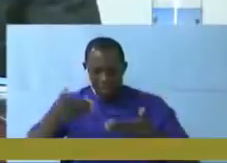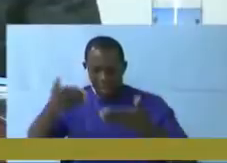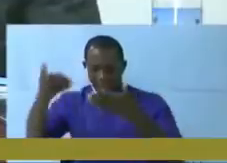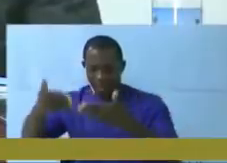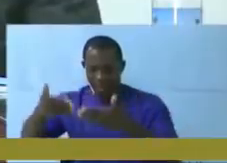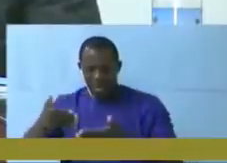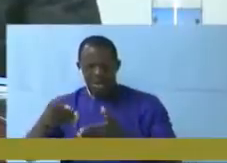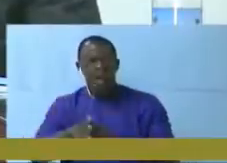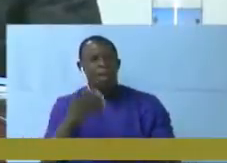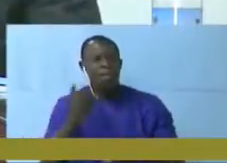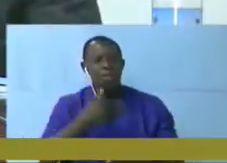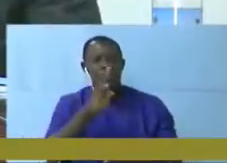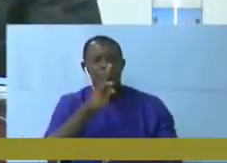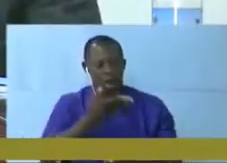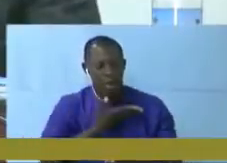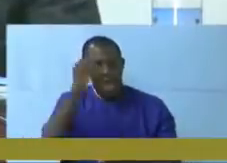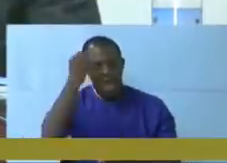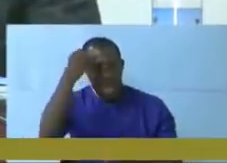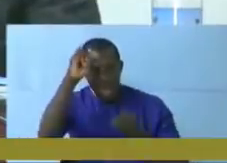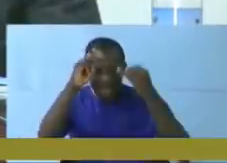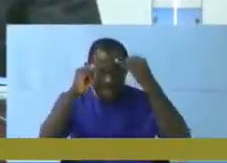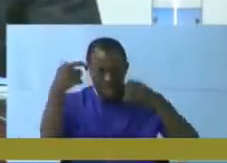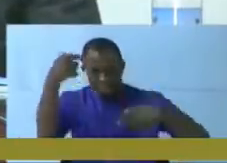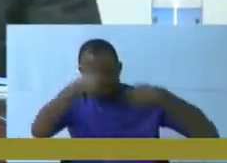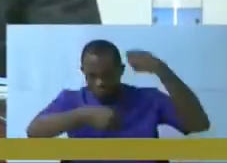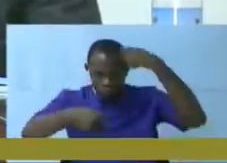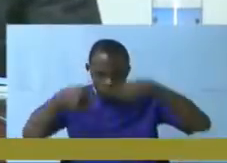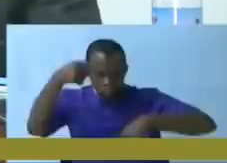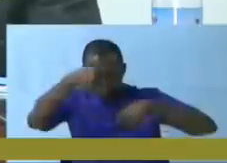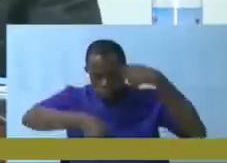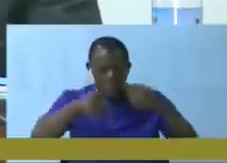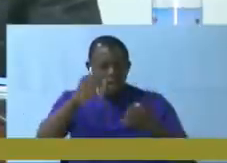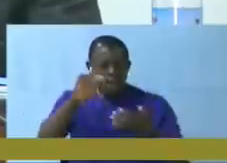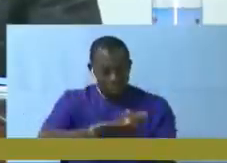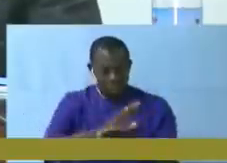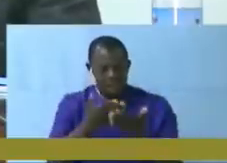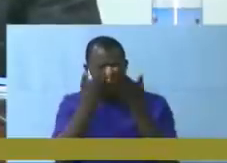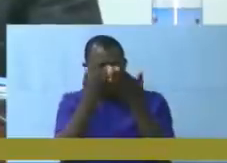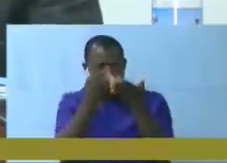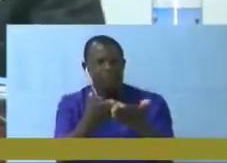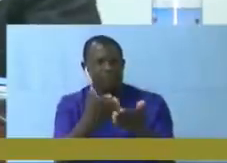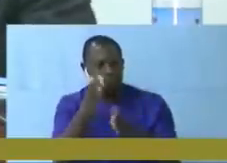yeb dé waye dañ dan o ay nit itamen ñu ñew agalé itamen li nga xamné moy seen xalat.